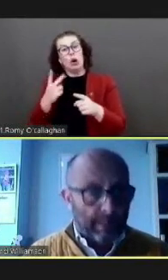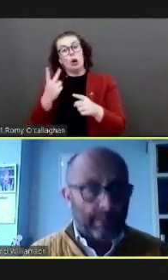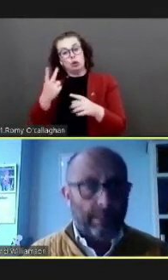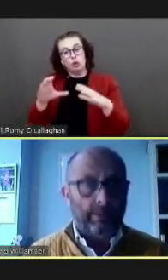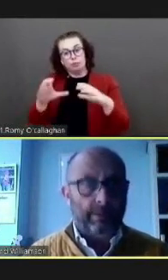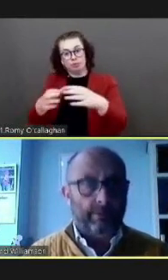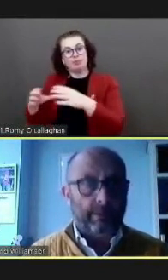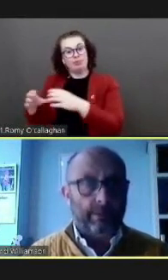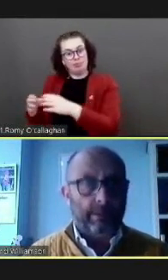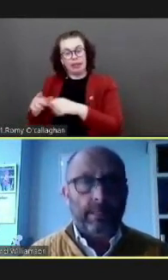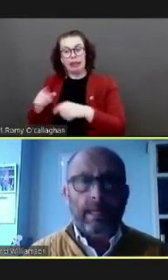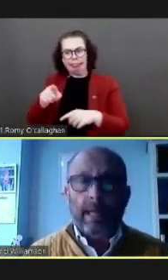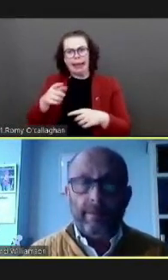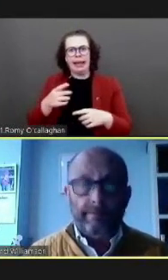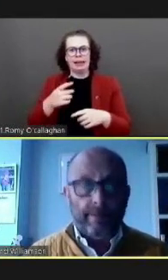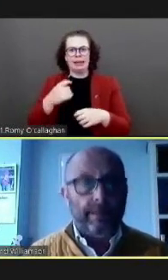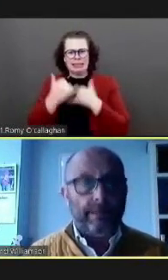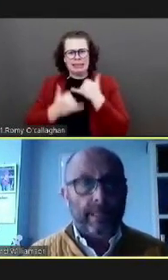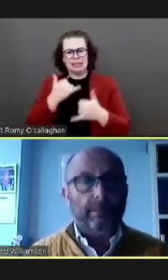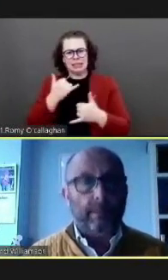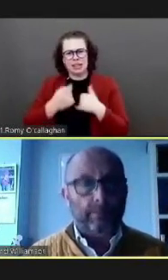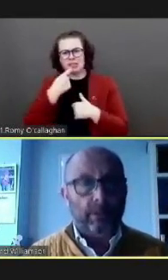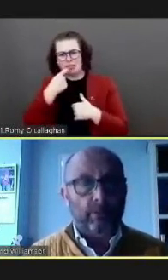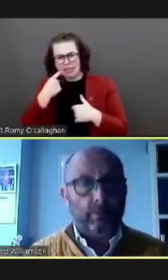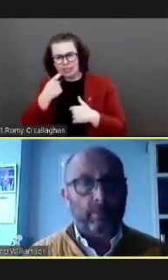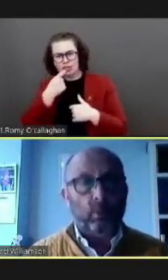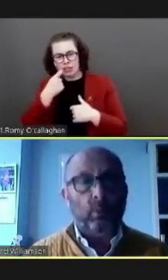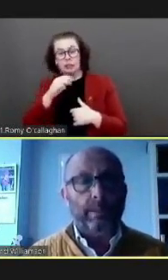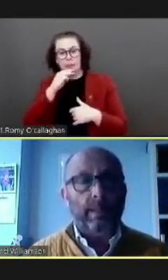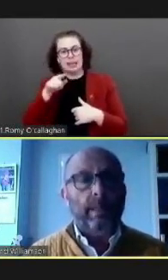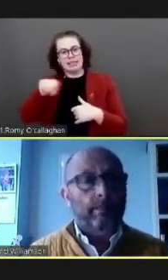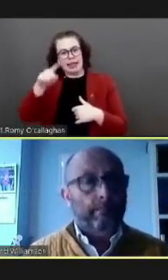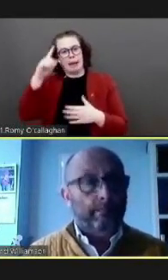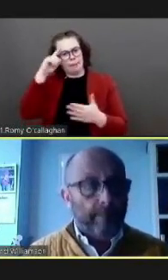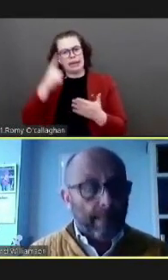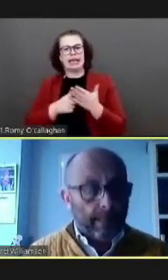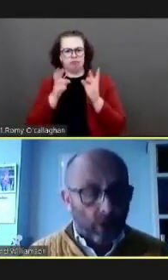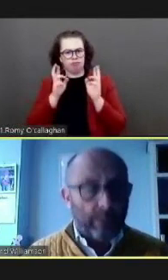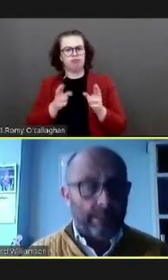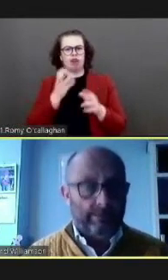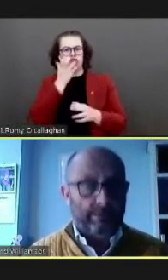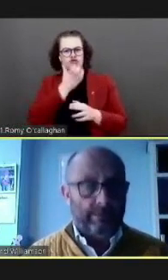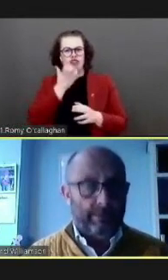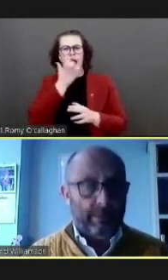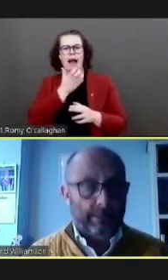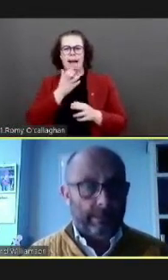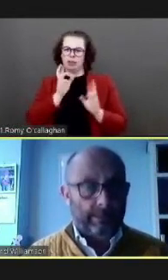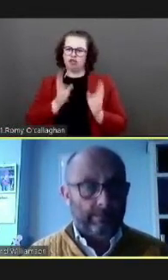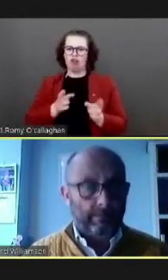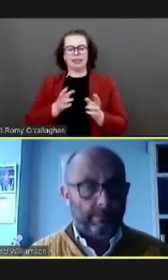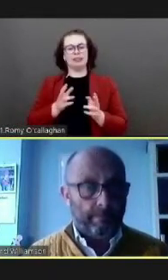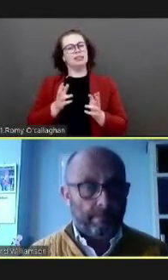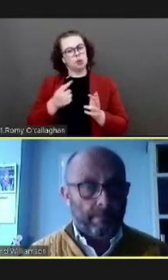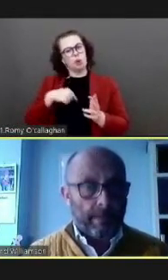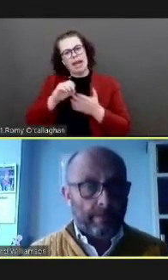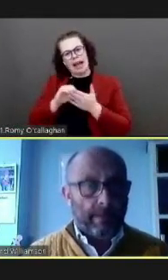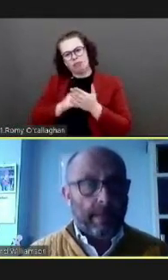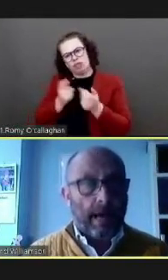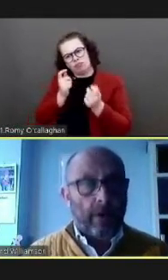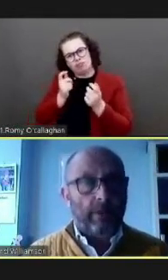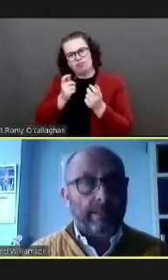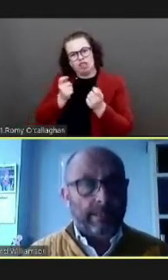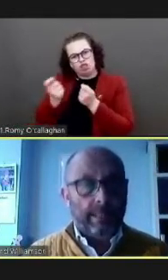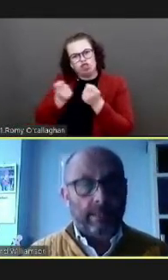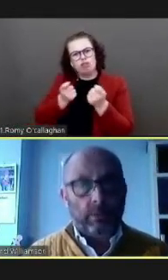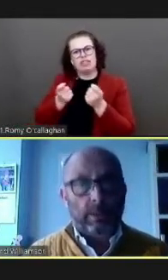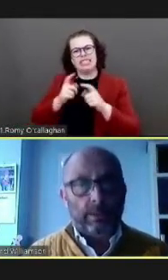sometimes with mental health difficulties, and the very same sometimes for people with cognitive disabilities. That